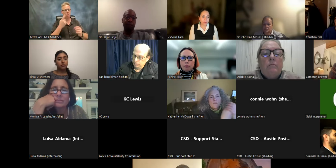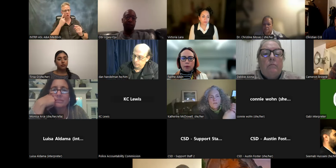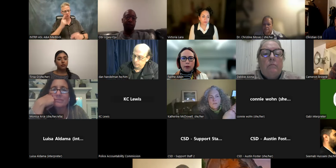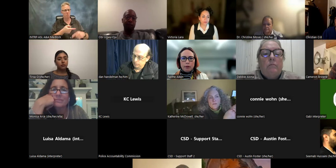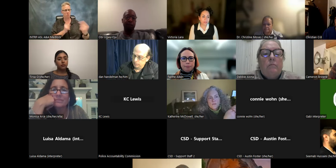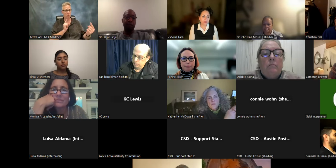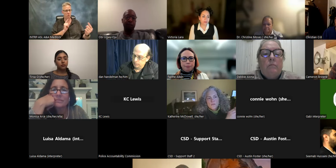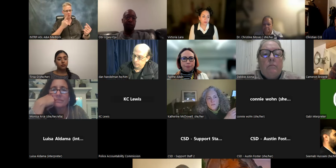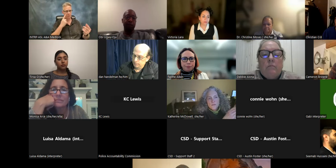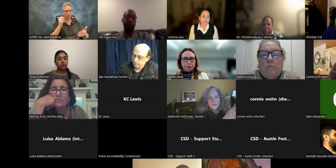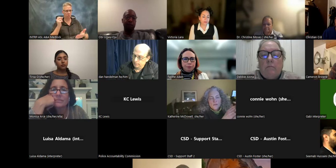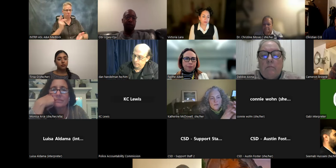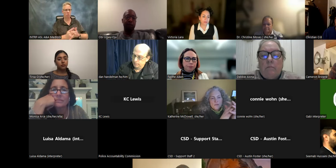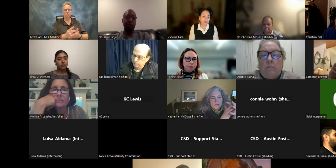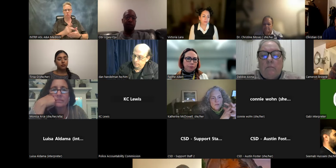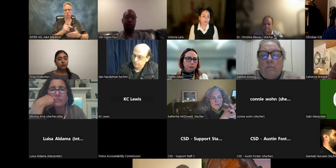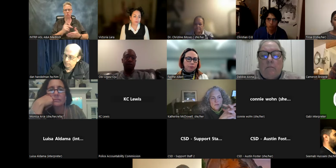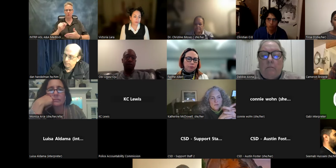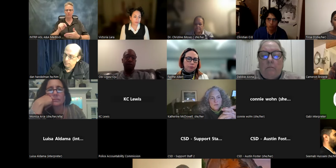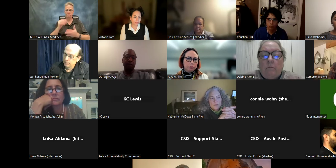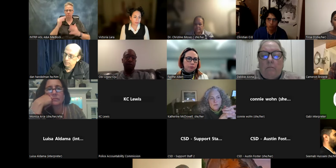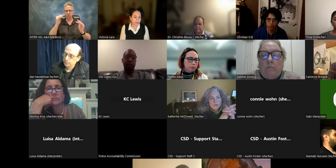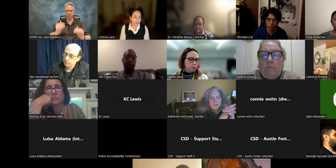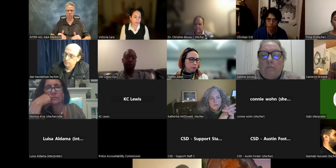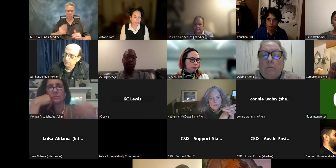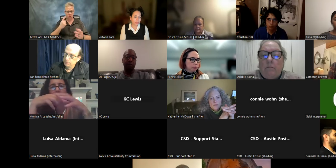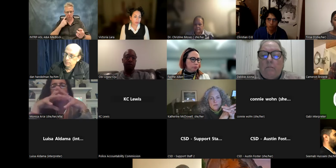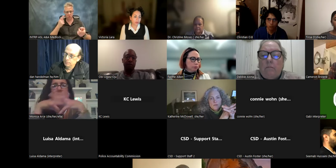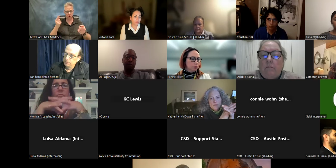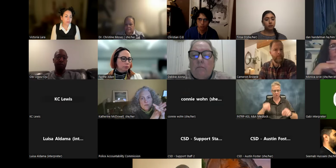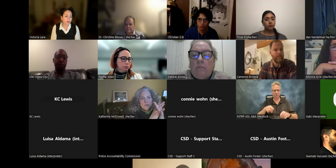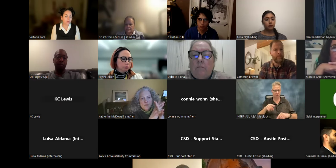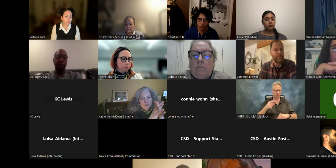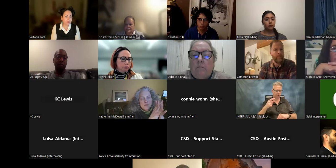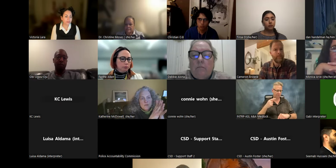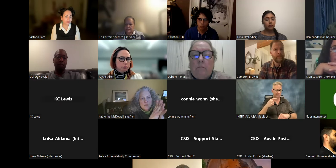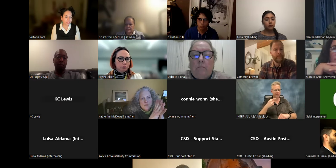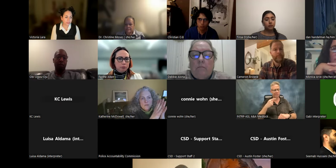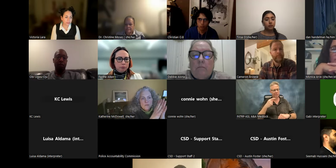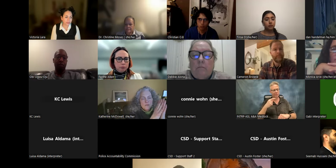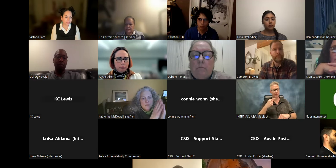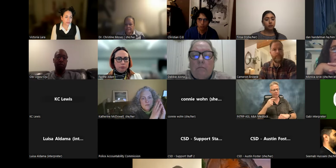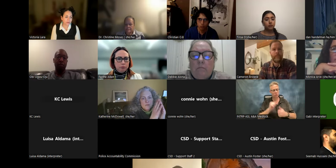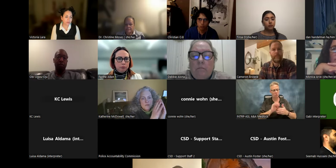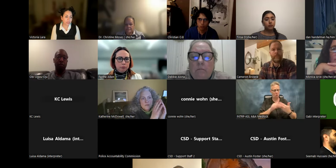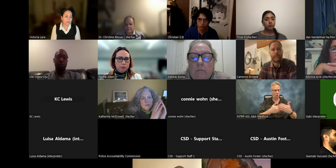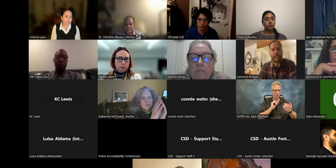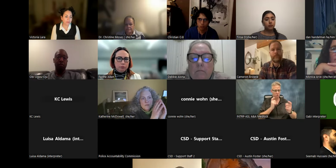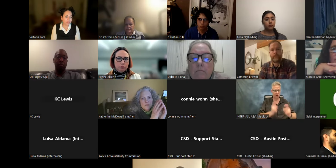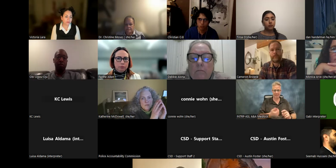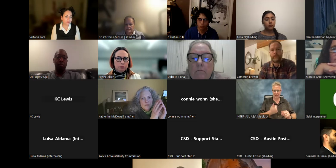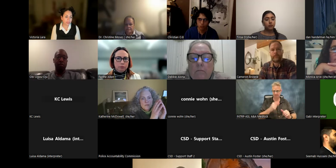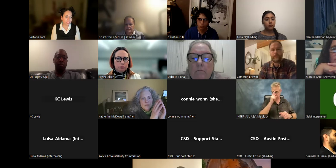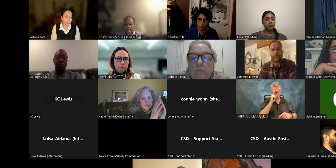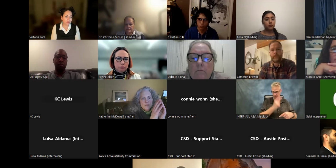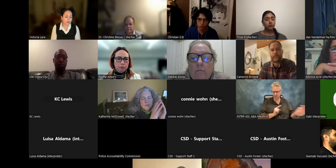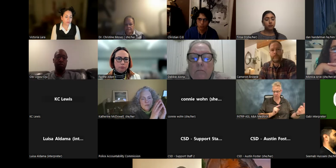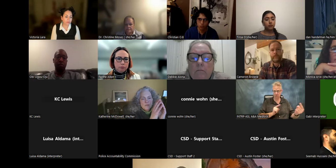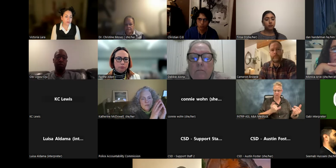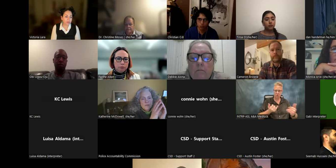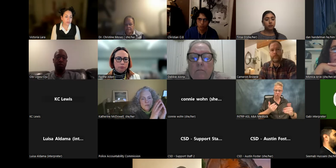to approving the draft areas of agreement with all the changes we have made